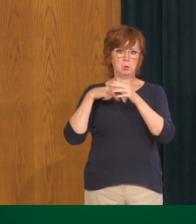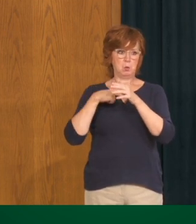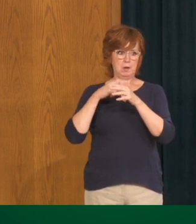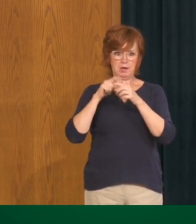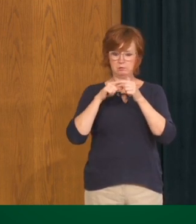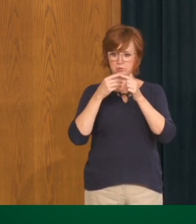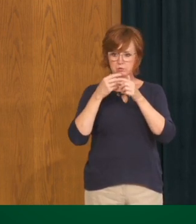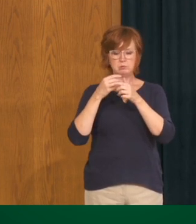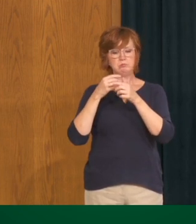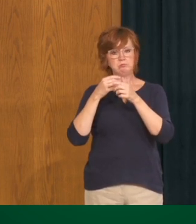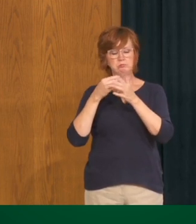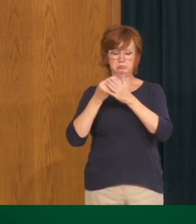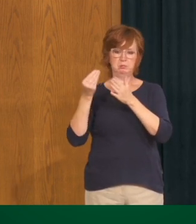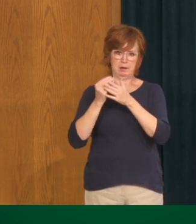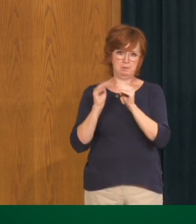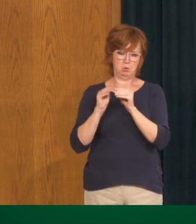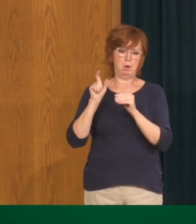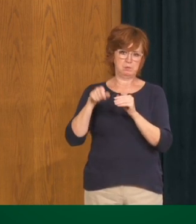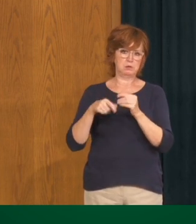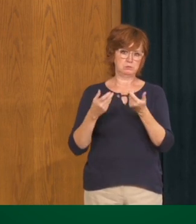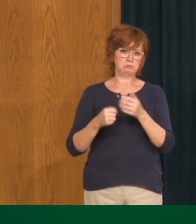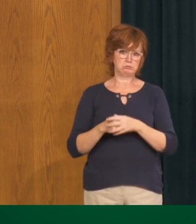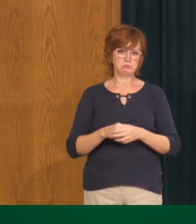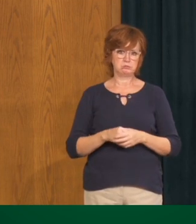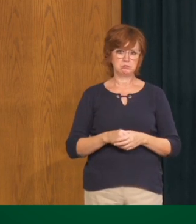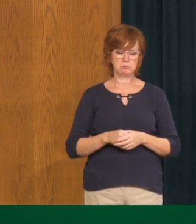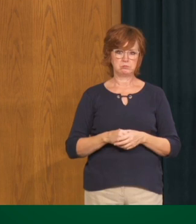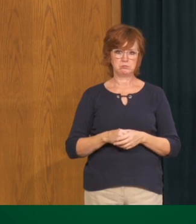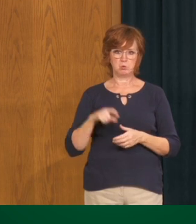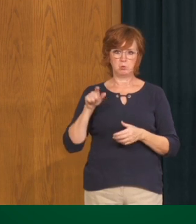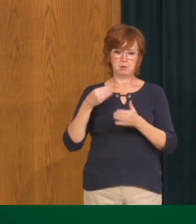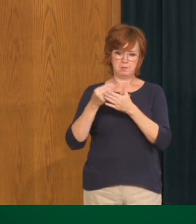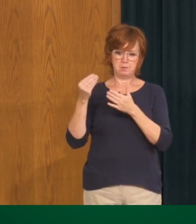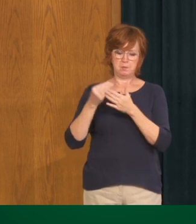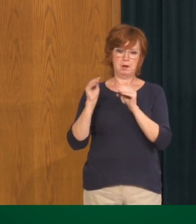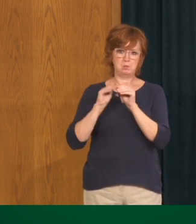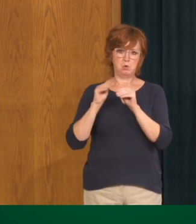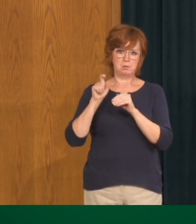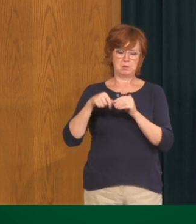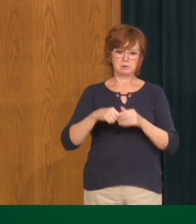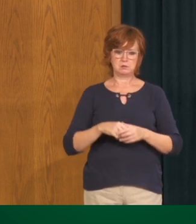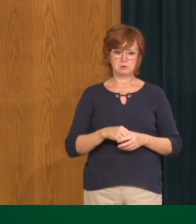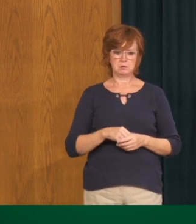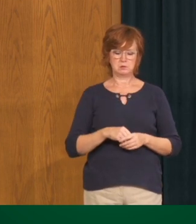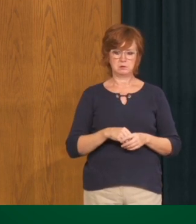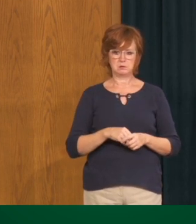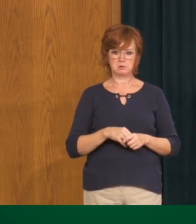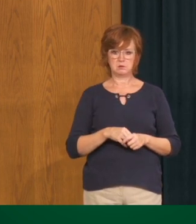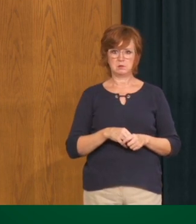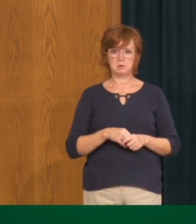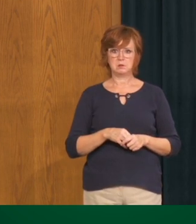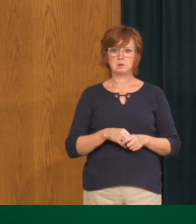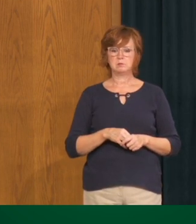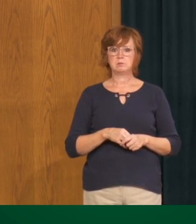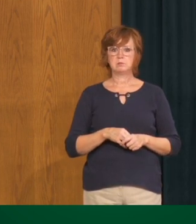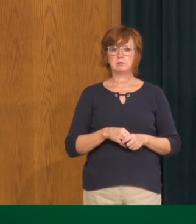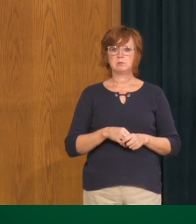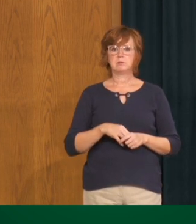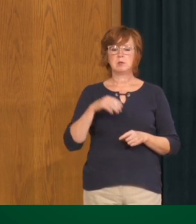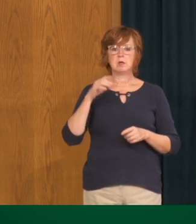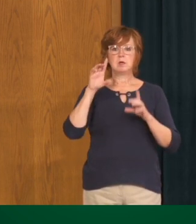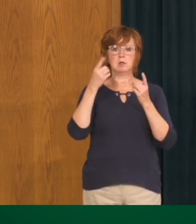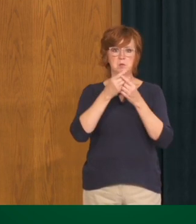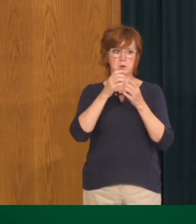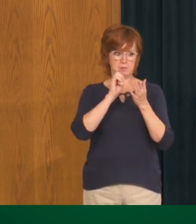work to source further masks because we know that we're going to need some more. But I've instructed my officials at the Ministry of